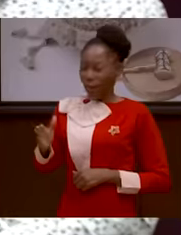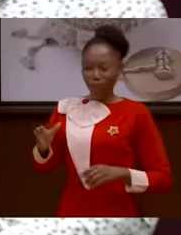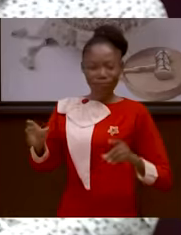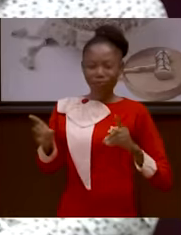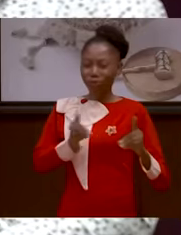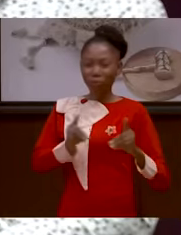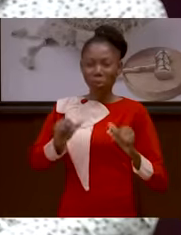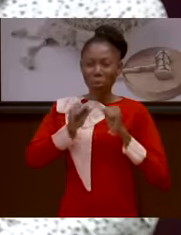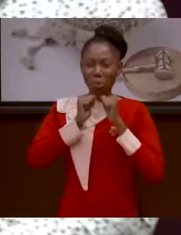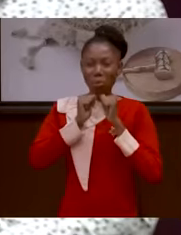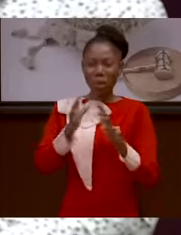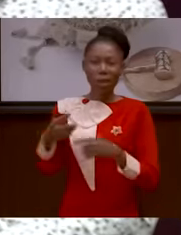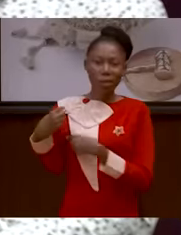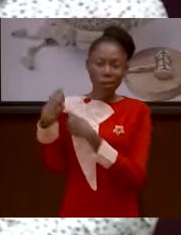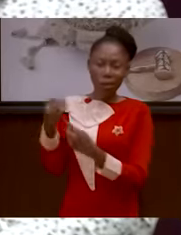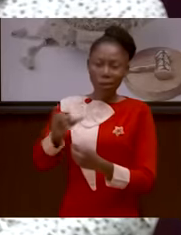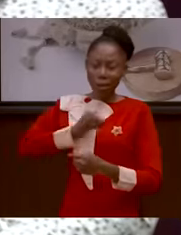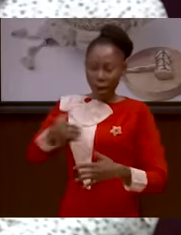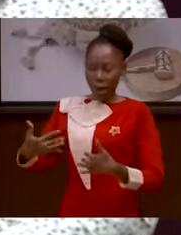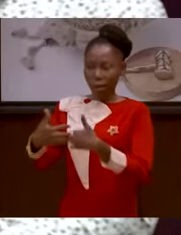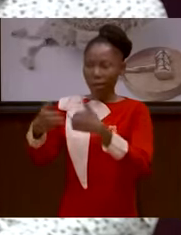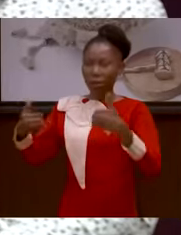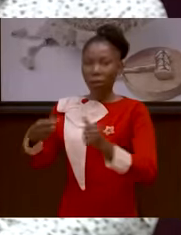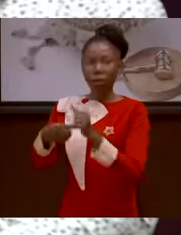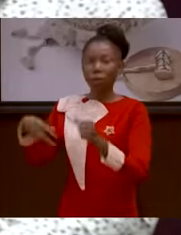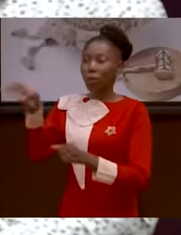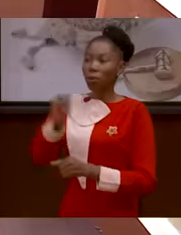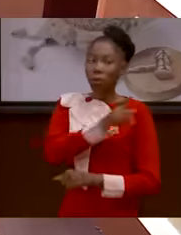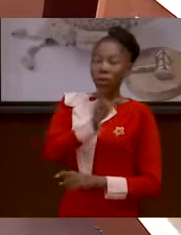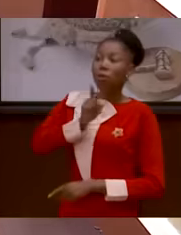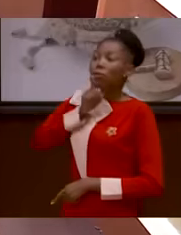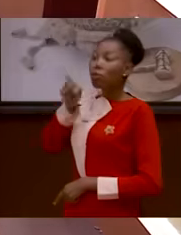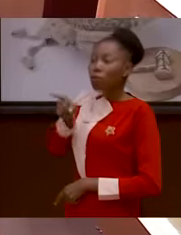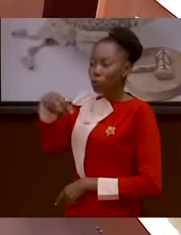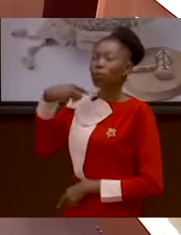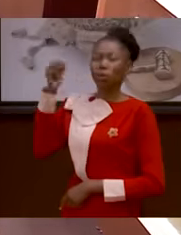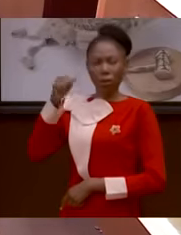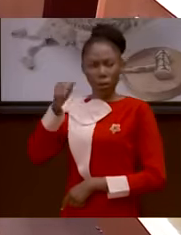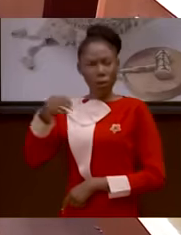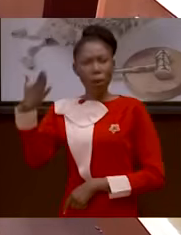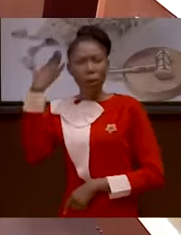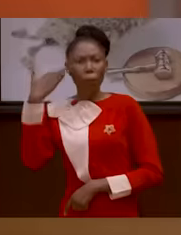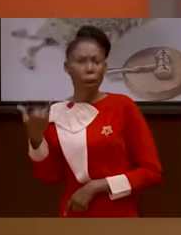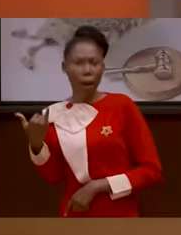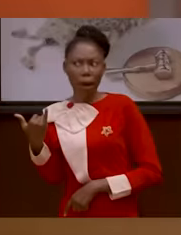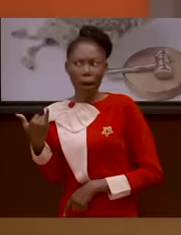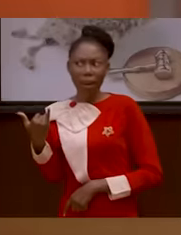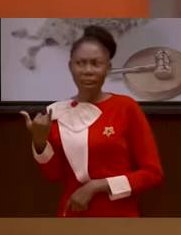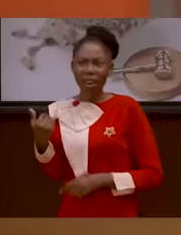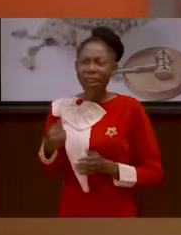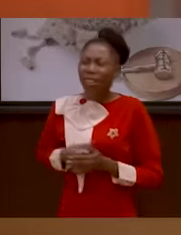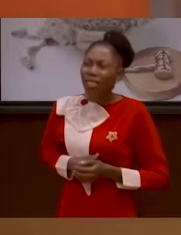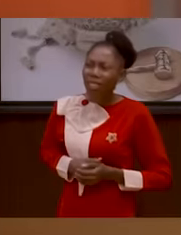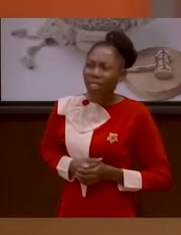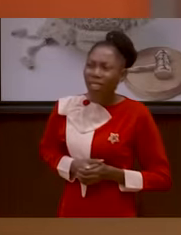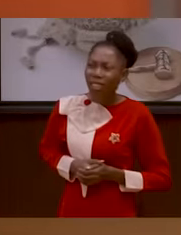doing anything since I left home. Over the children? Yes. Is that true? Yes. Why? I'm not the one that pursued.